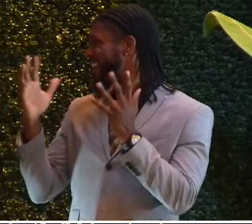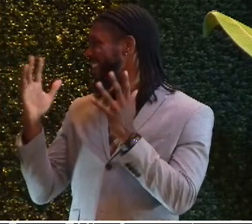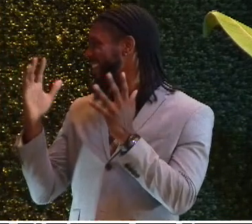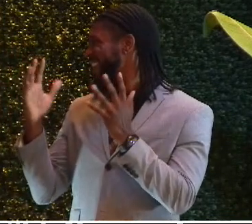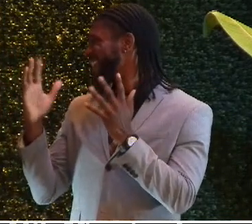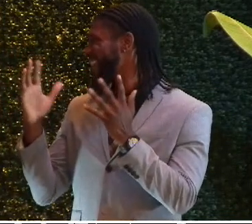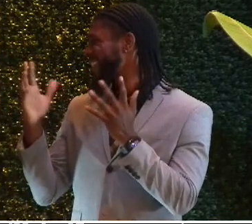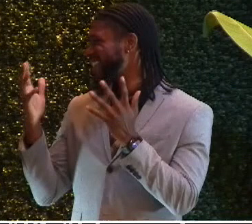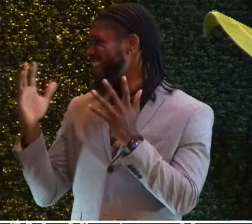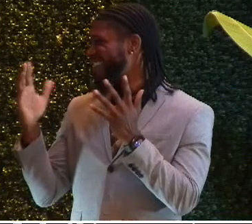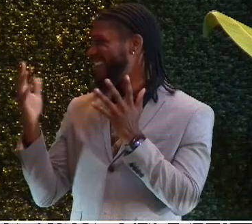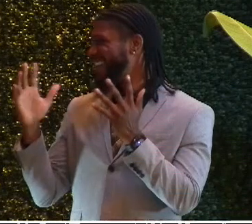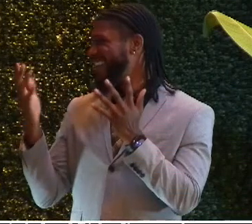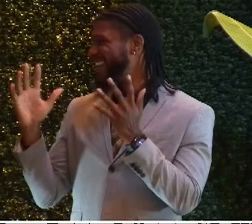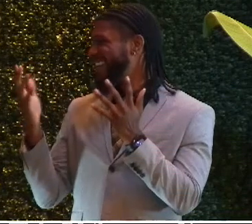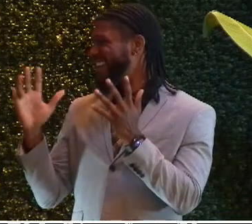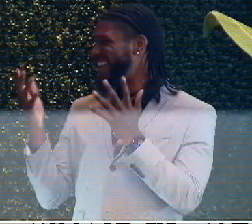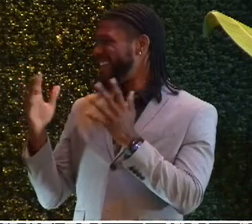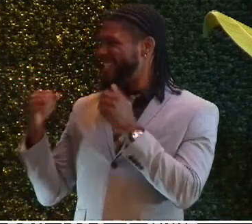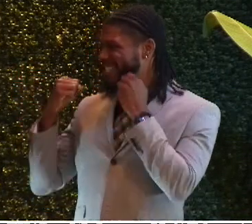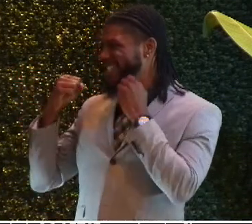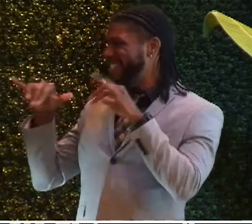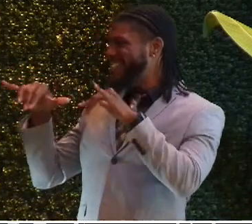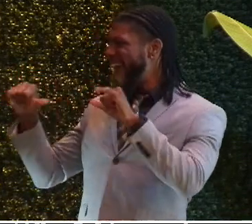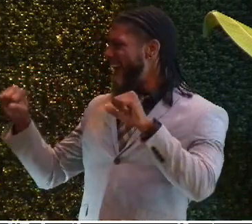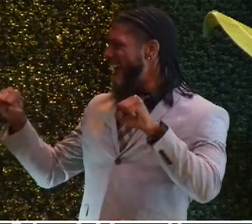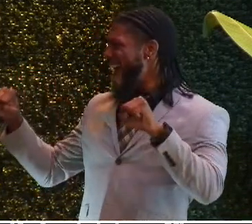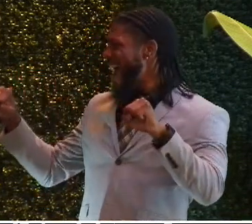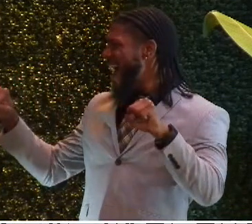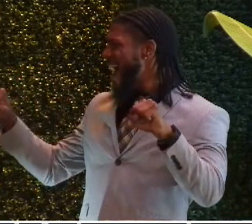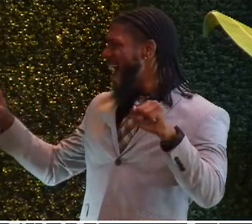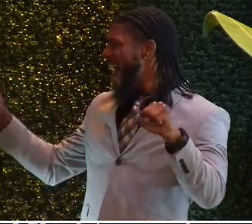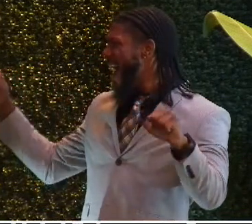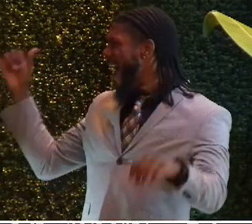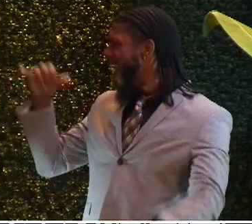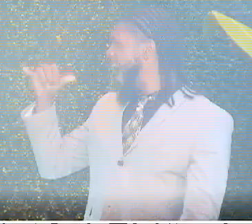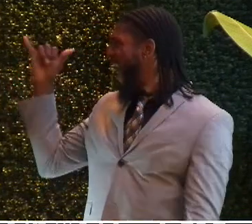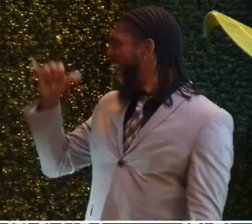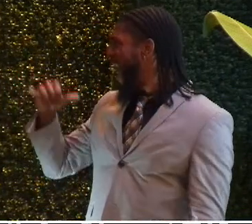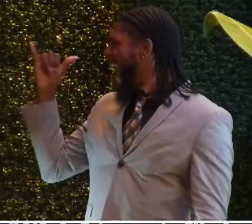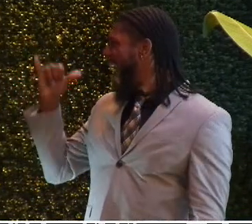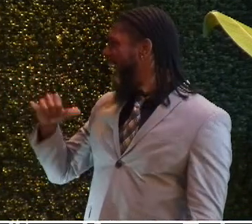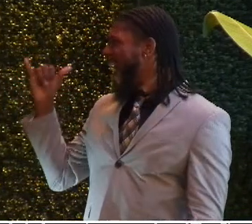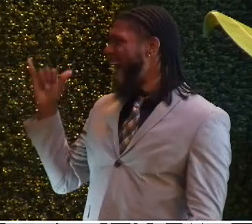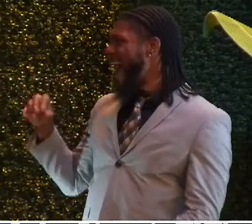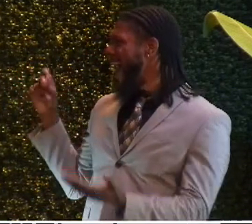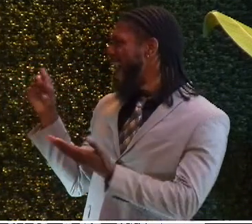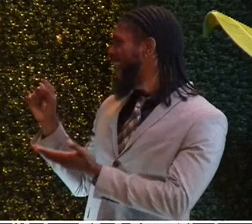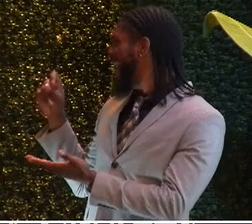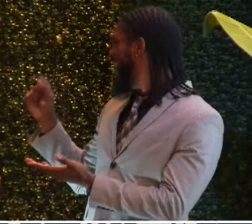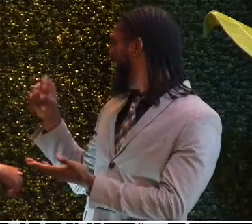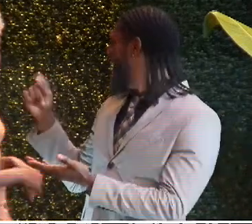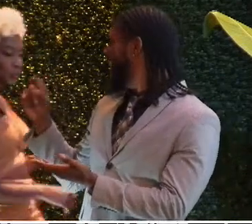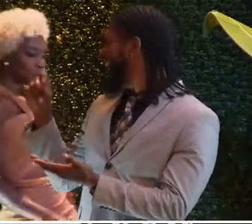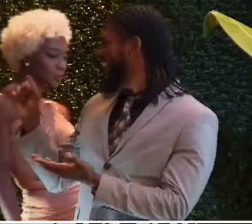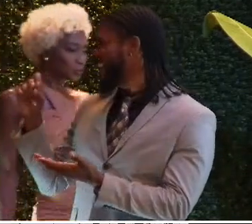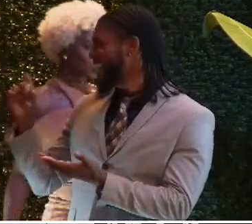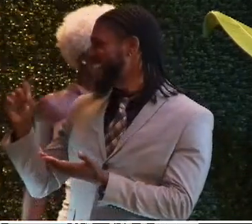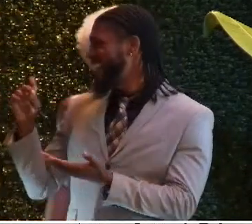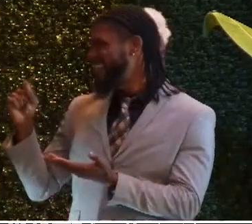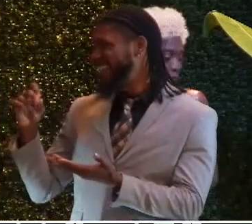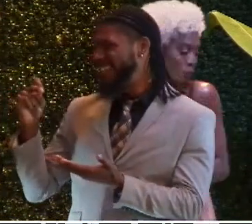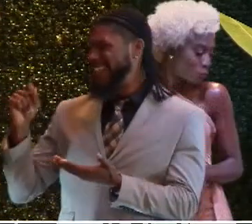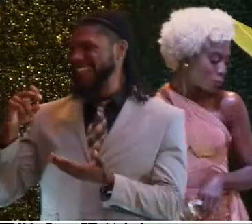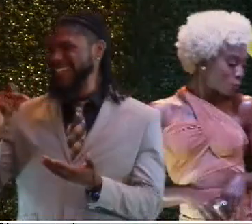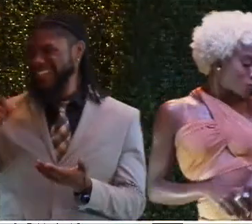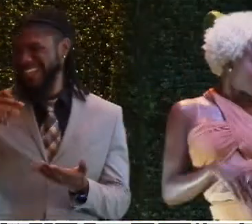Want this love, but I don't think you're ready, baby. Just enough to make it do some crazy